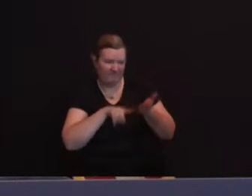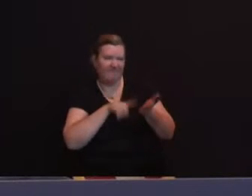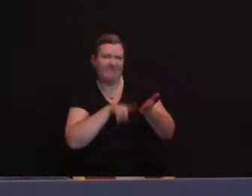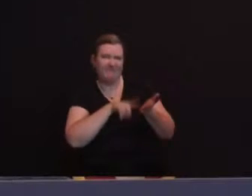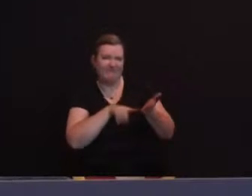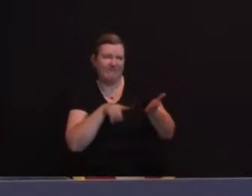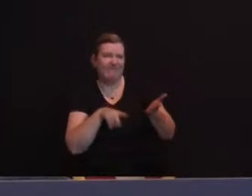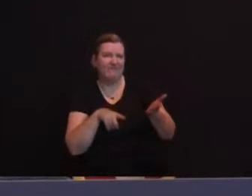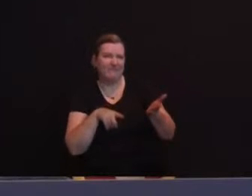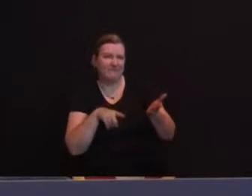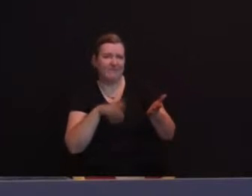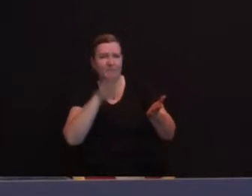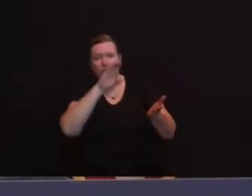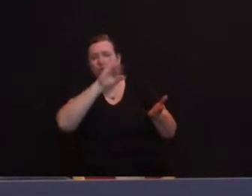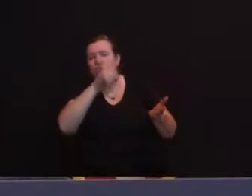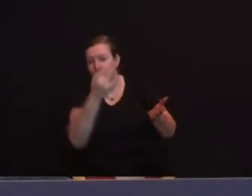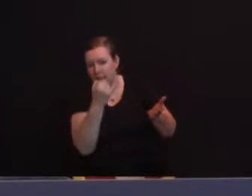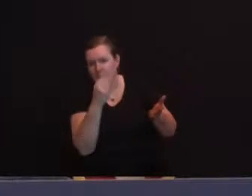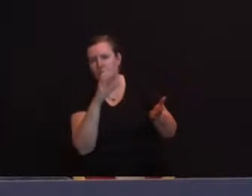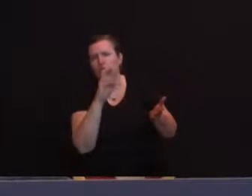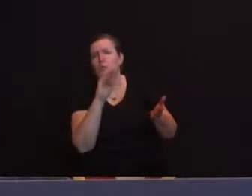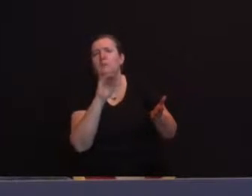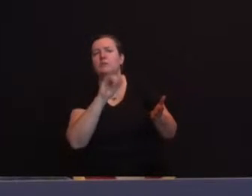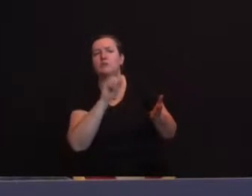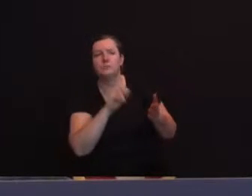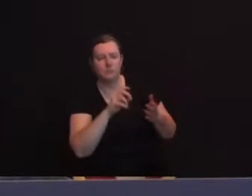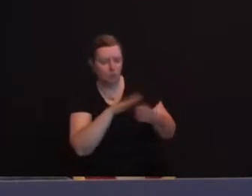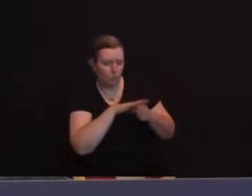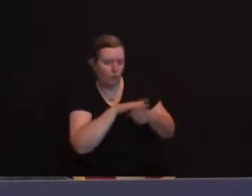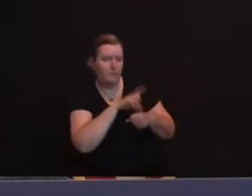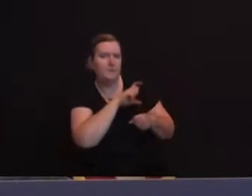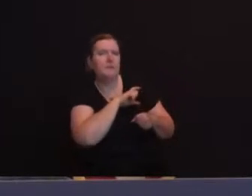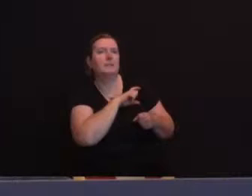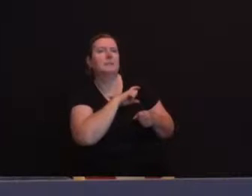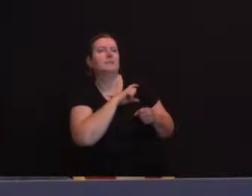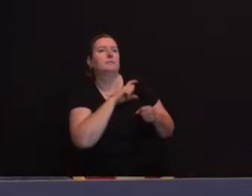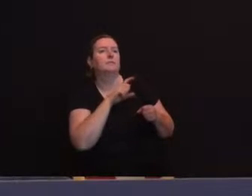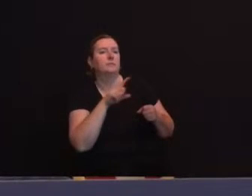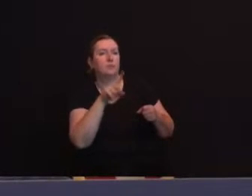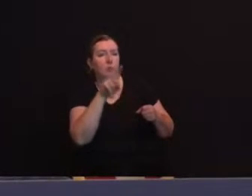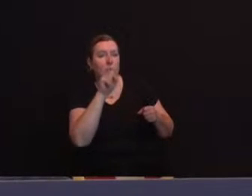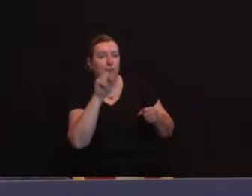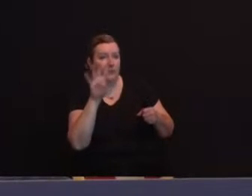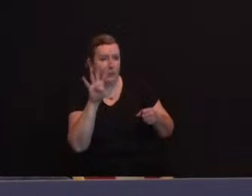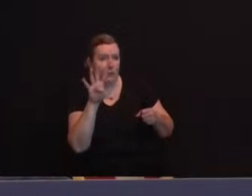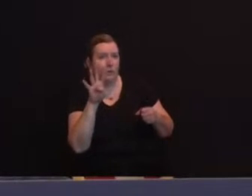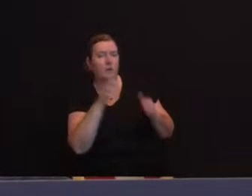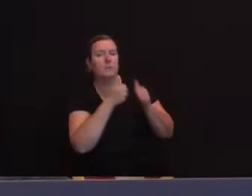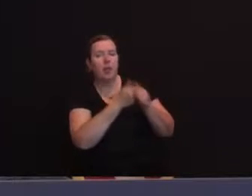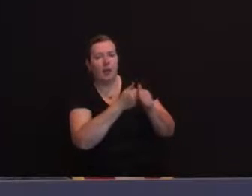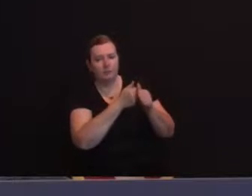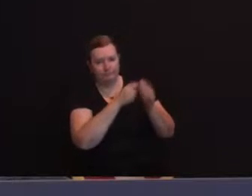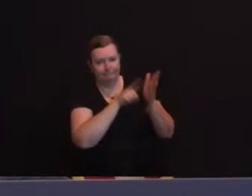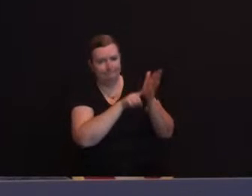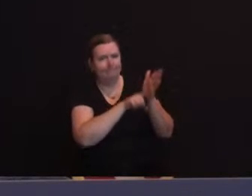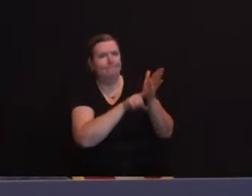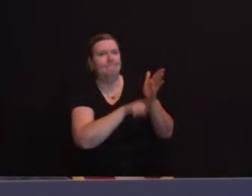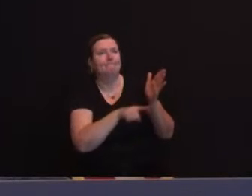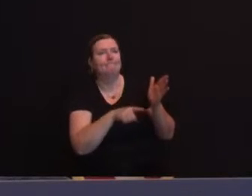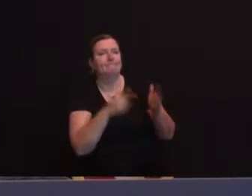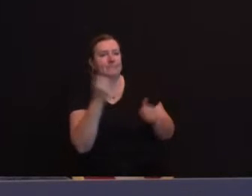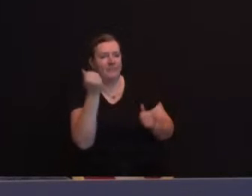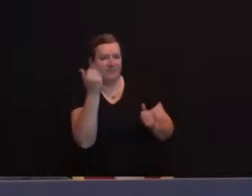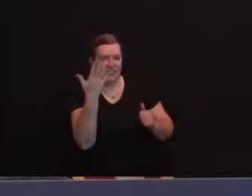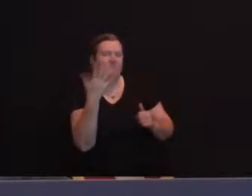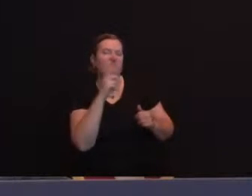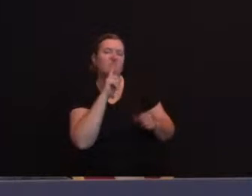with local law enforcement, conducted 104 compliance checks. 15 of those establishments appeared to be in